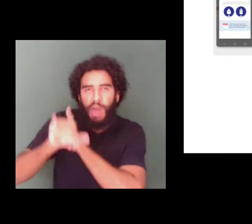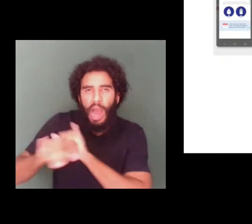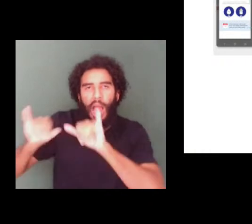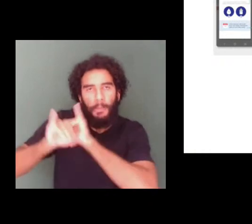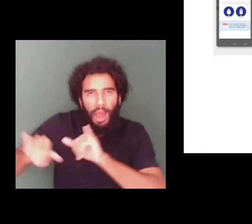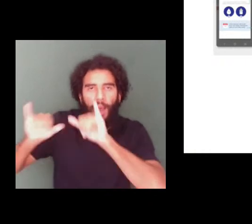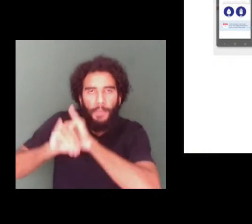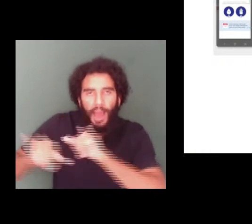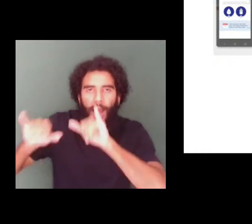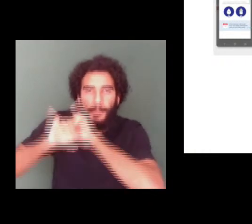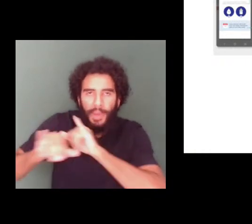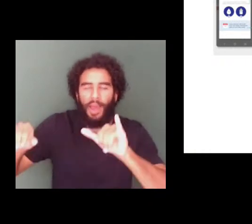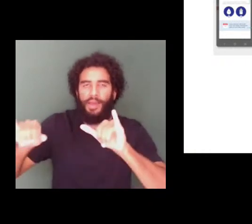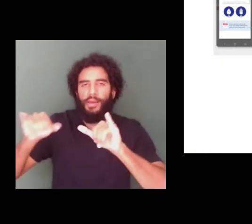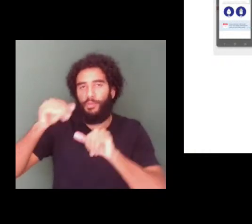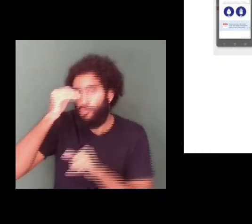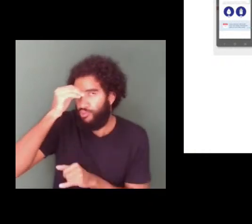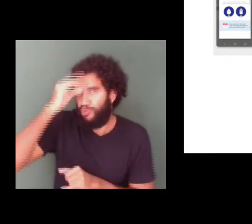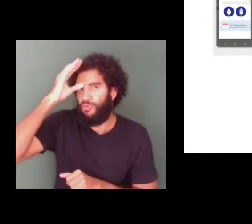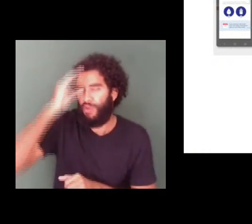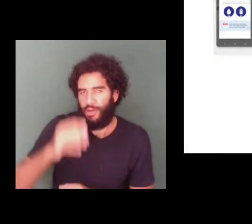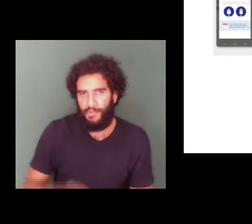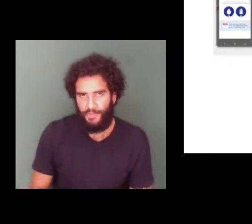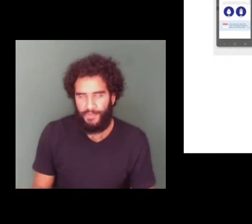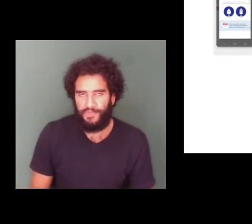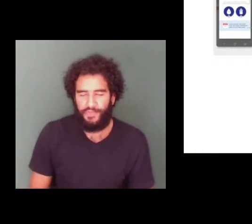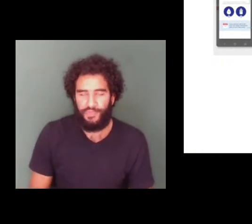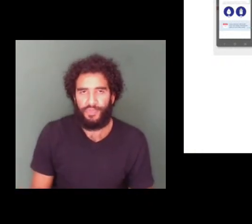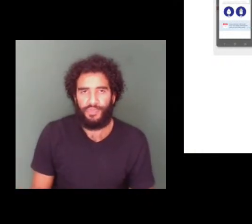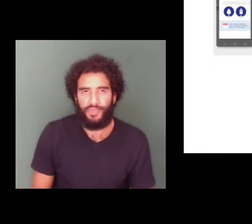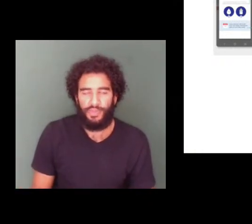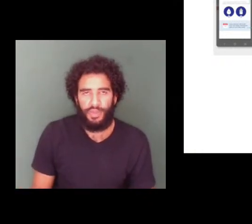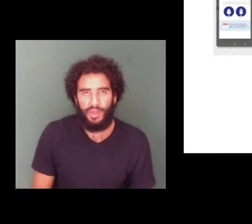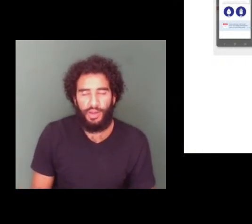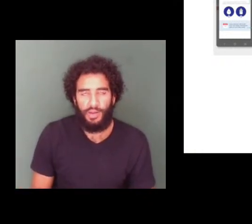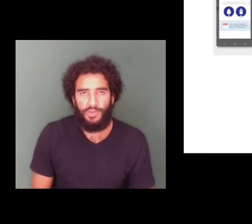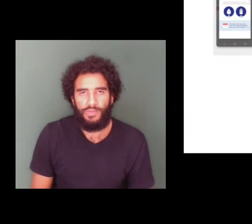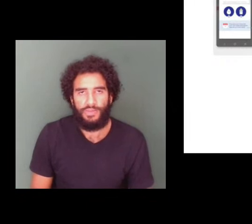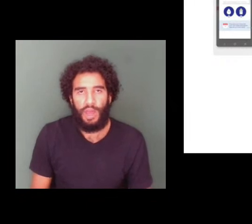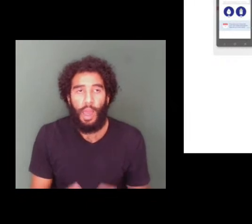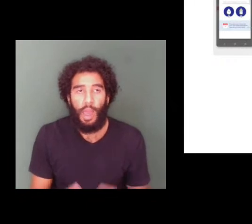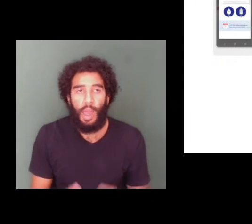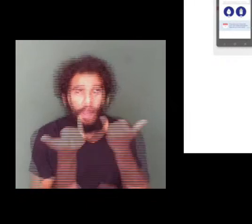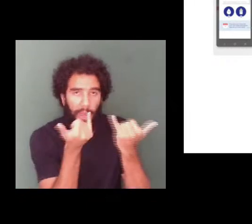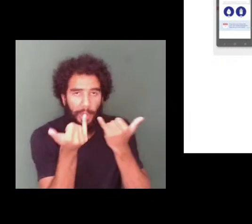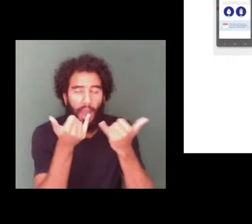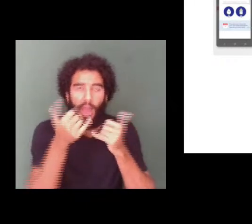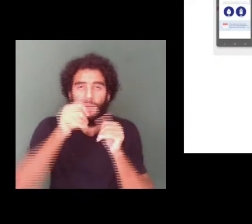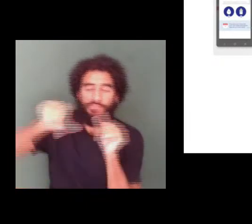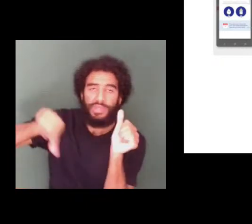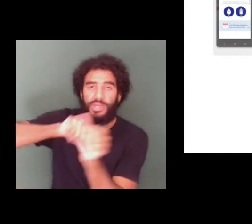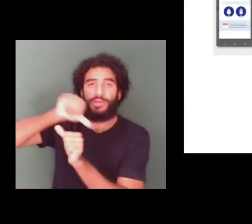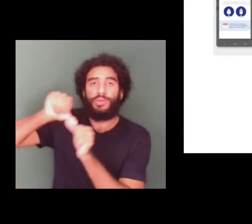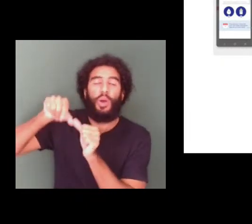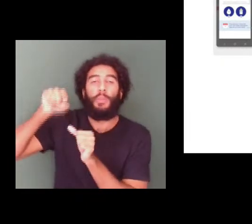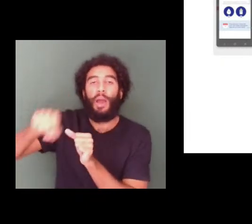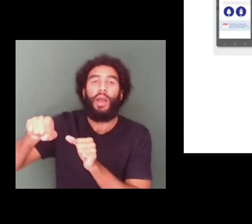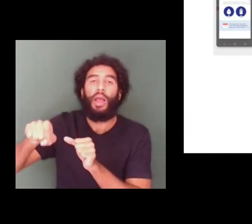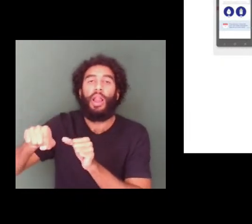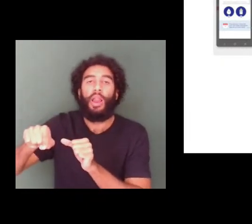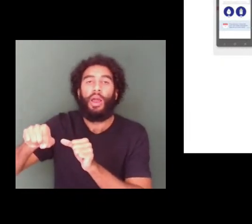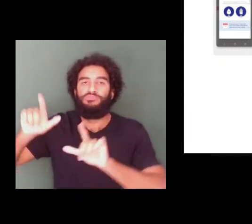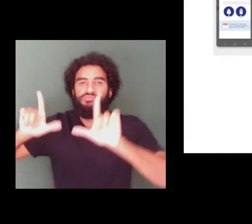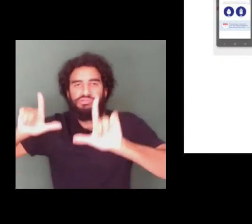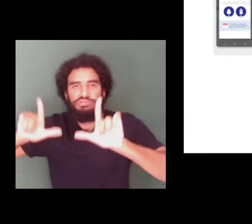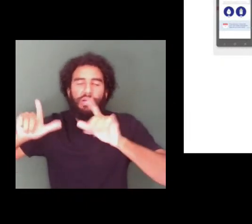milk can easily be turned into an ad that she's getting. And our formula is available for you if you don't have enough